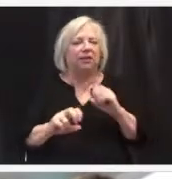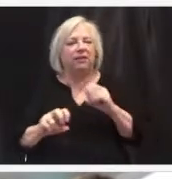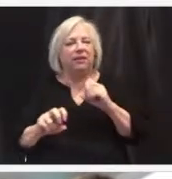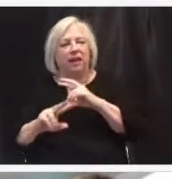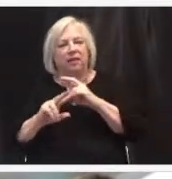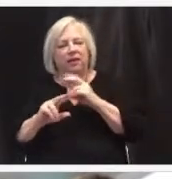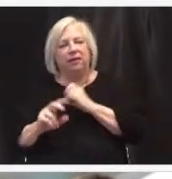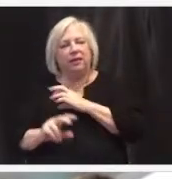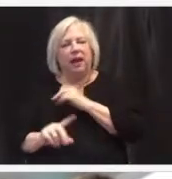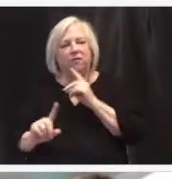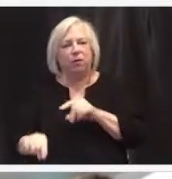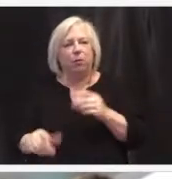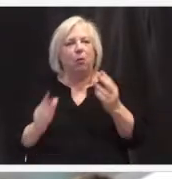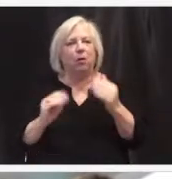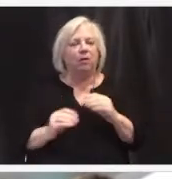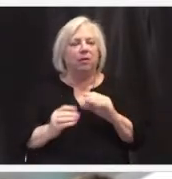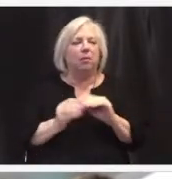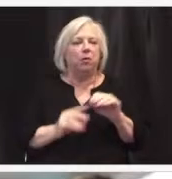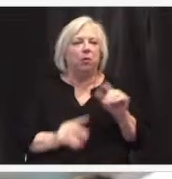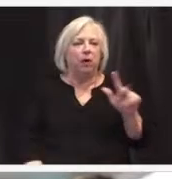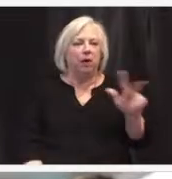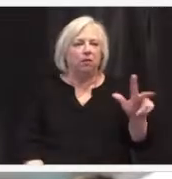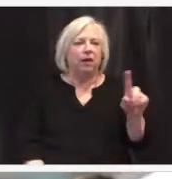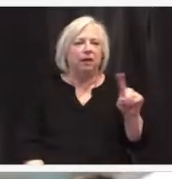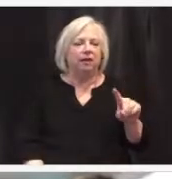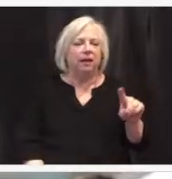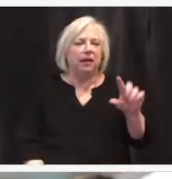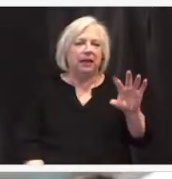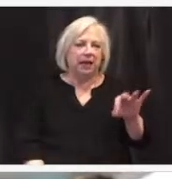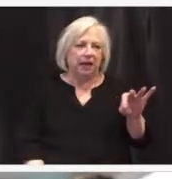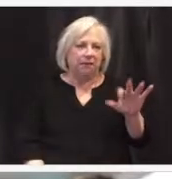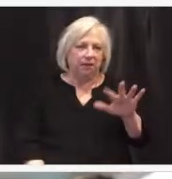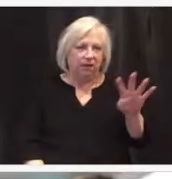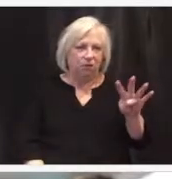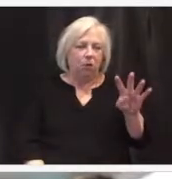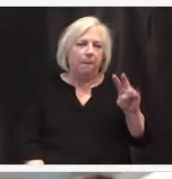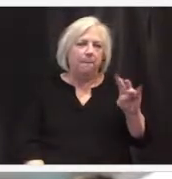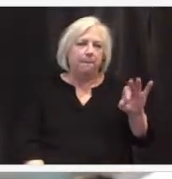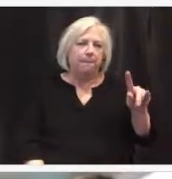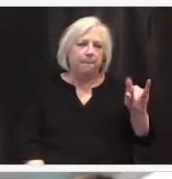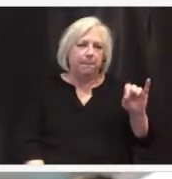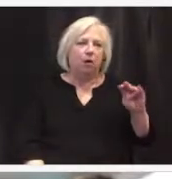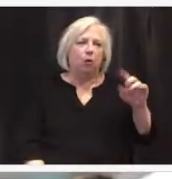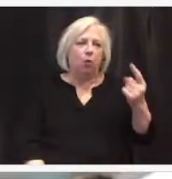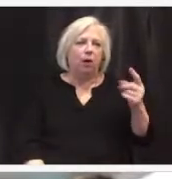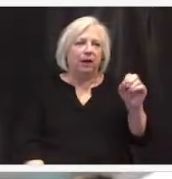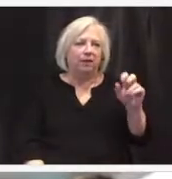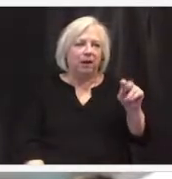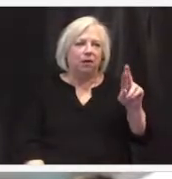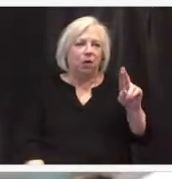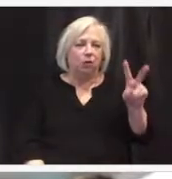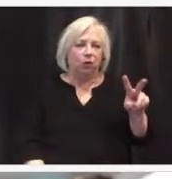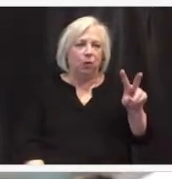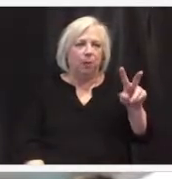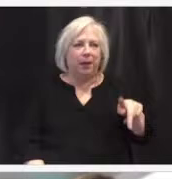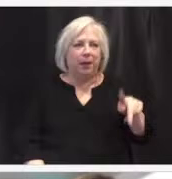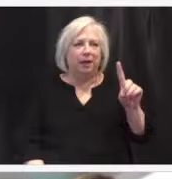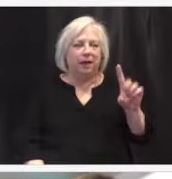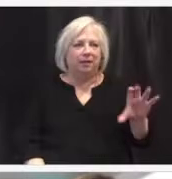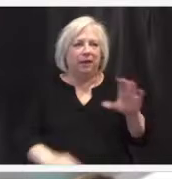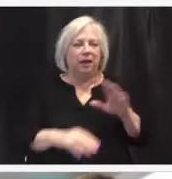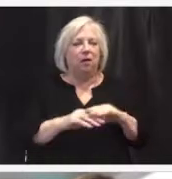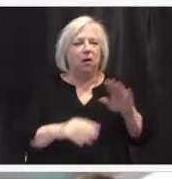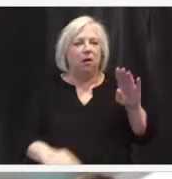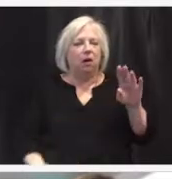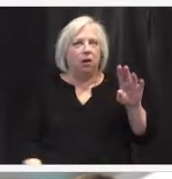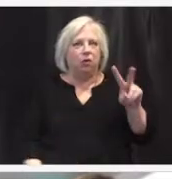report. Item 23, Z9954, Martin 1, STR2 PDC, 7001 Bluebird